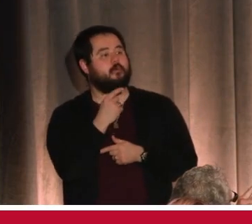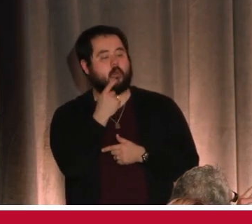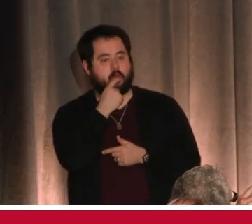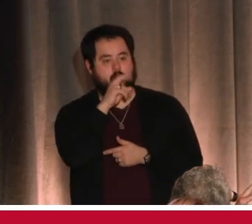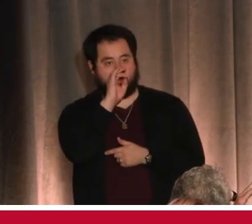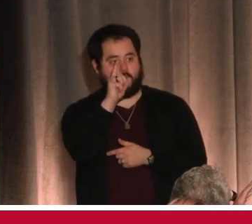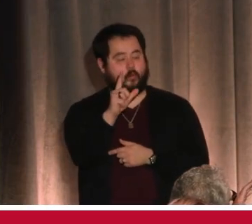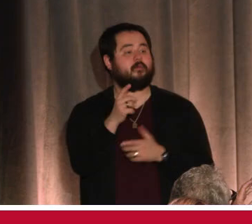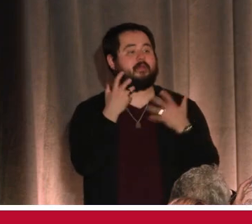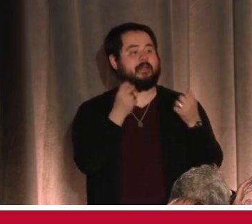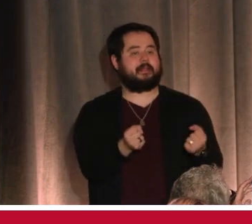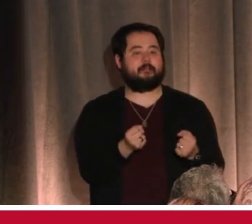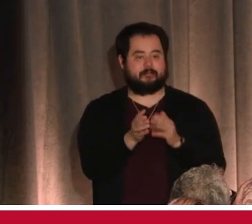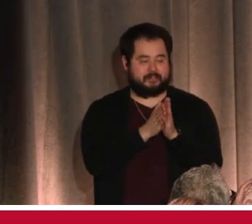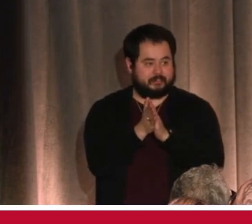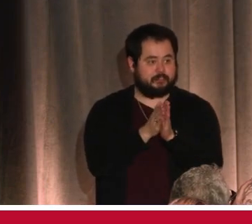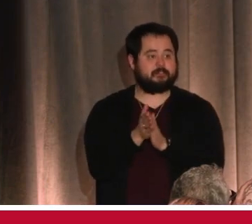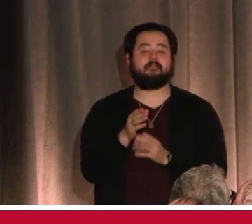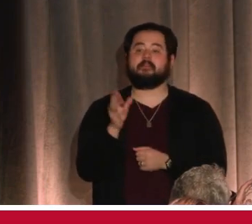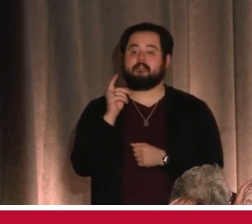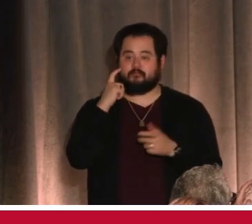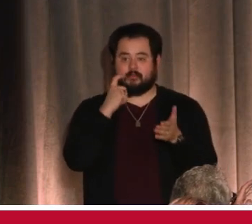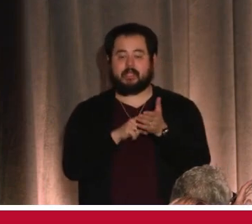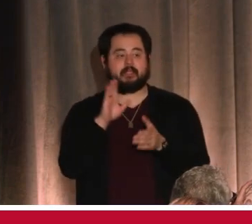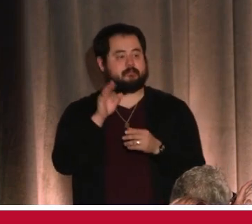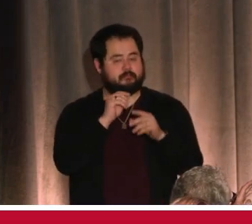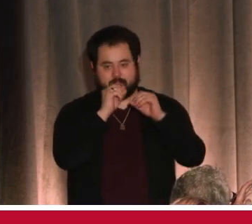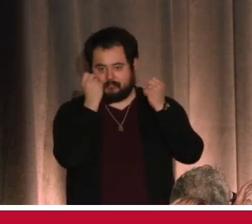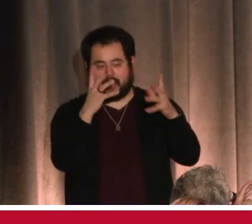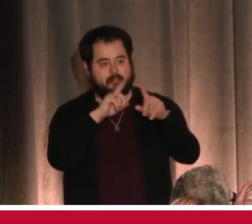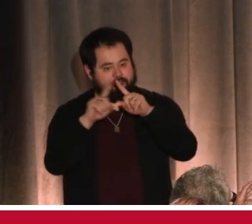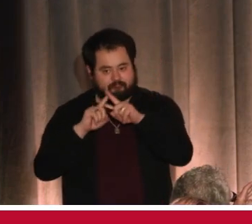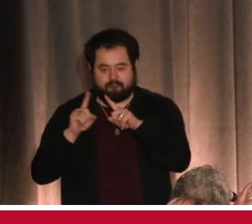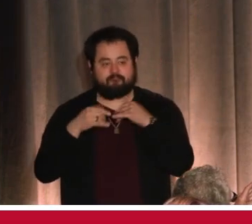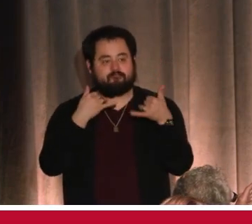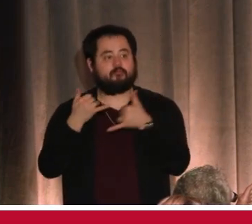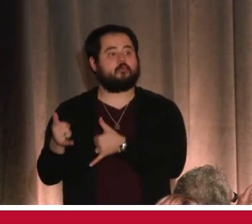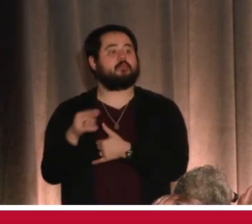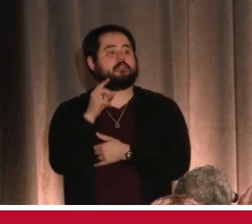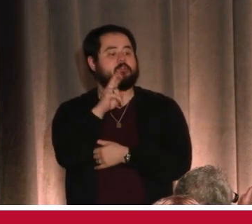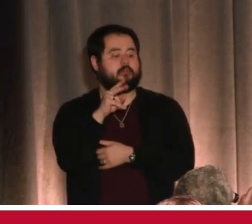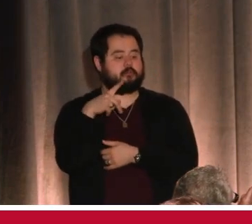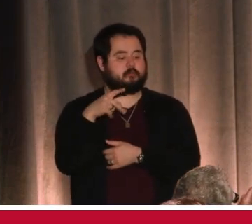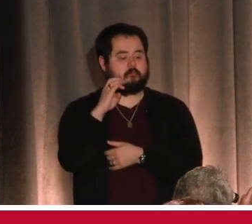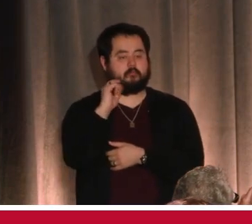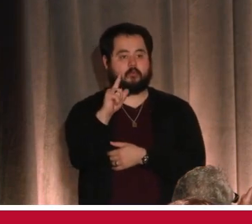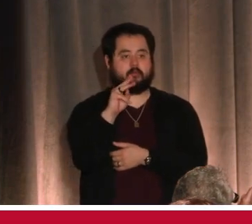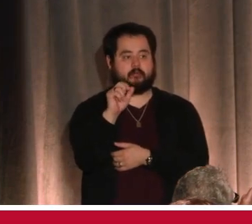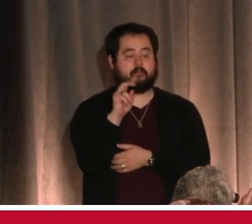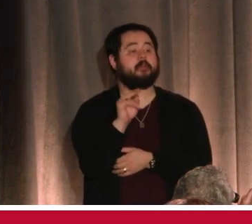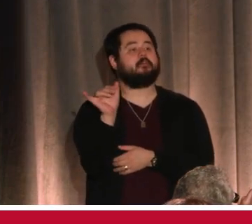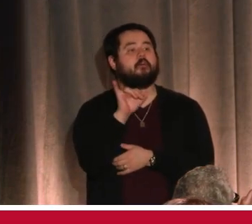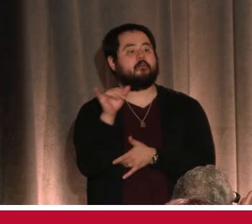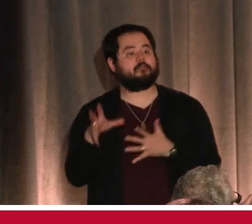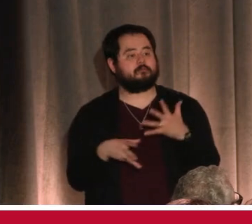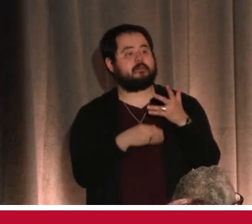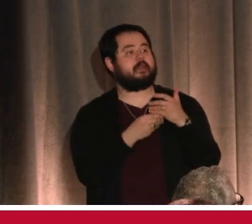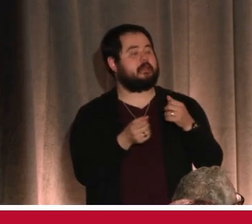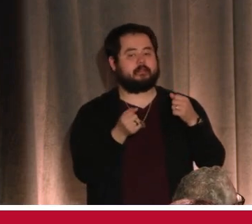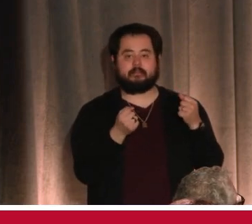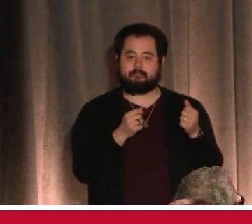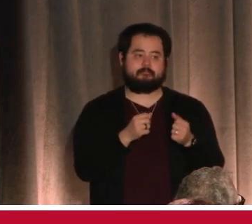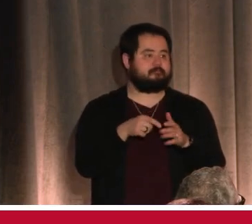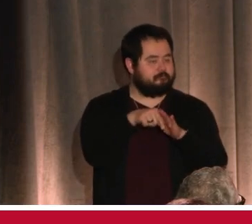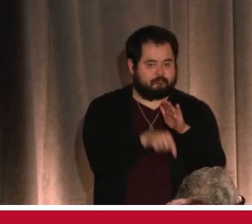numerous awards, including a Lifetime Global Leadership Award from Special Olympics, Dr. Perlman has also contributed extensively to research and